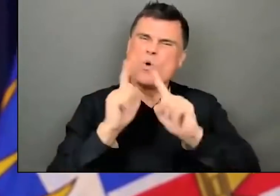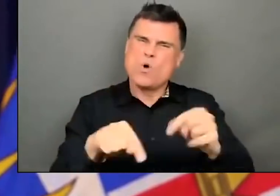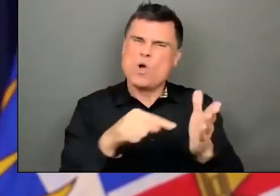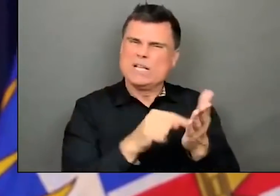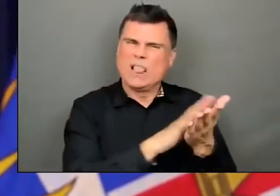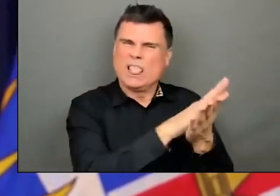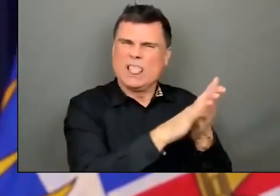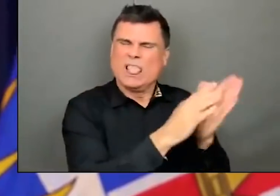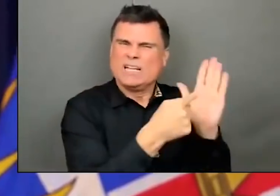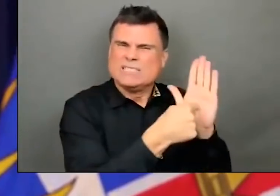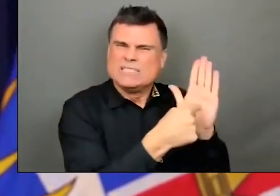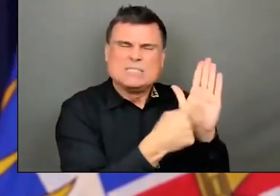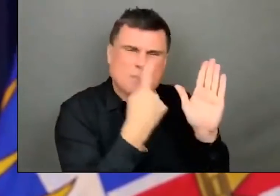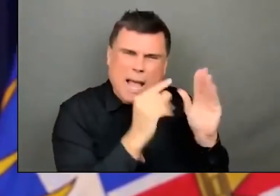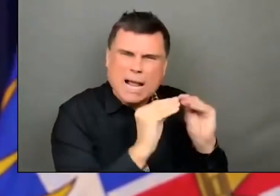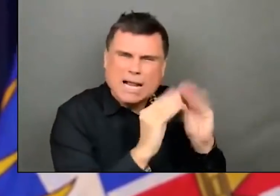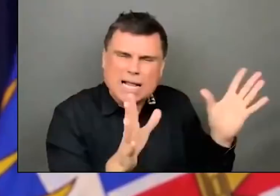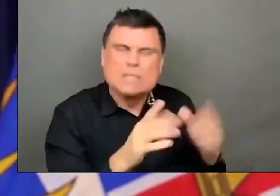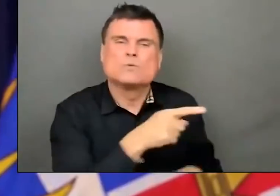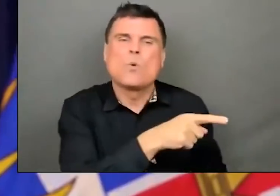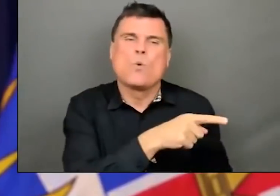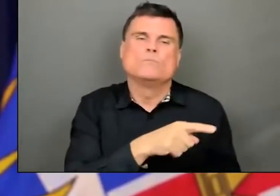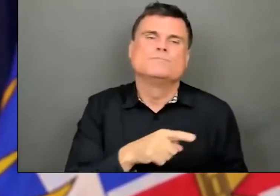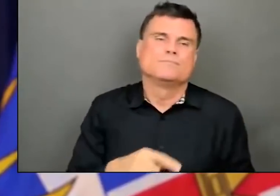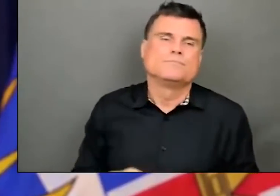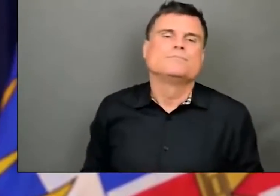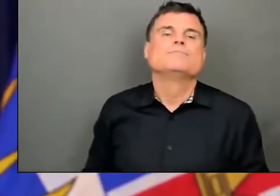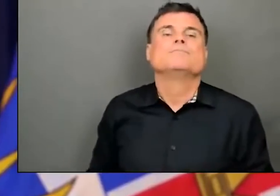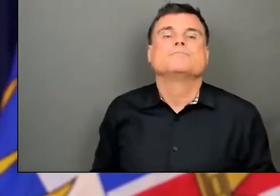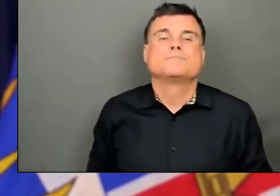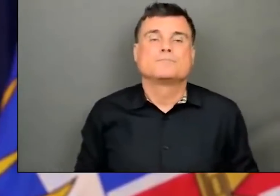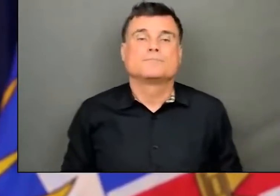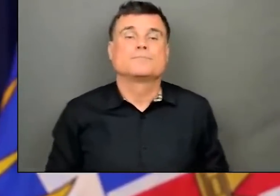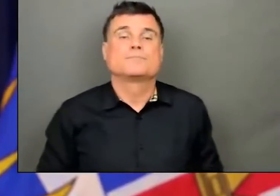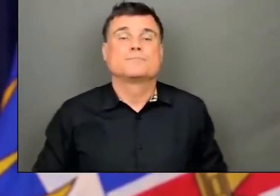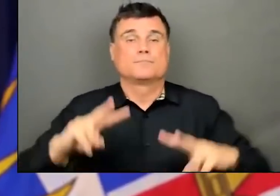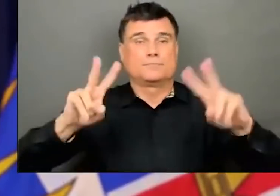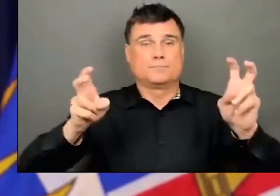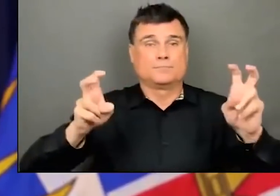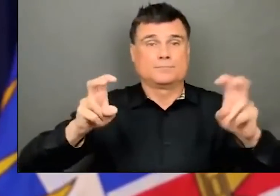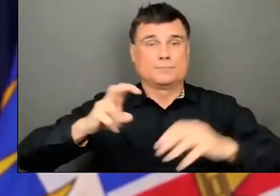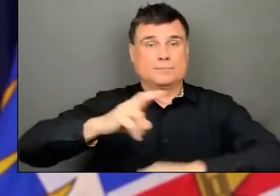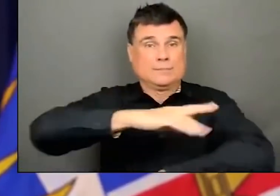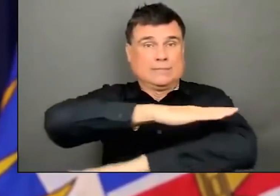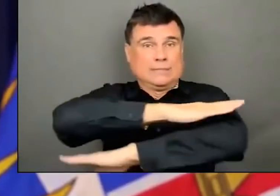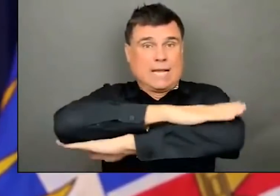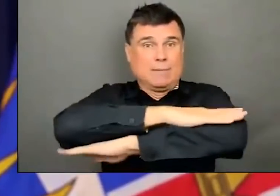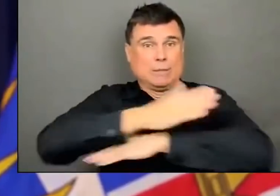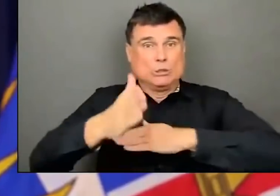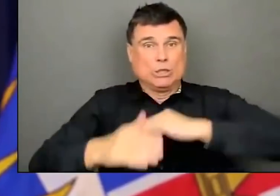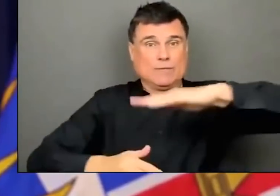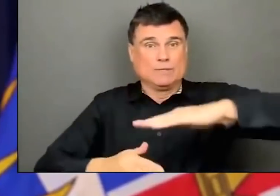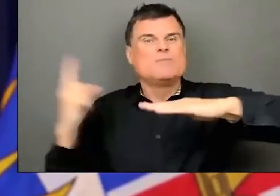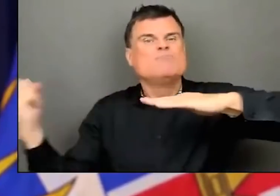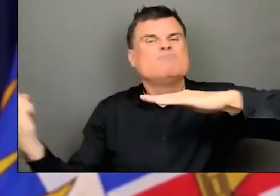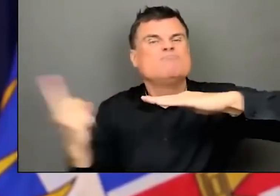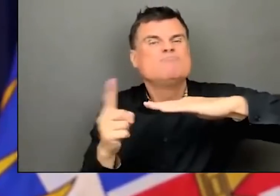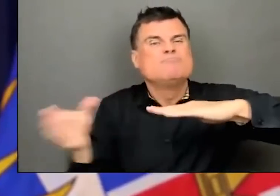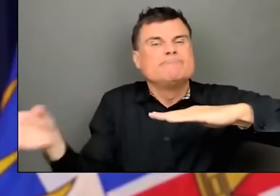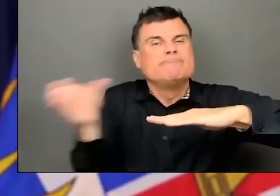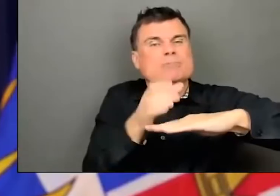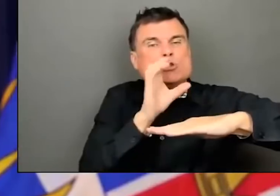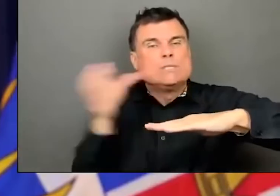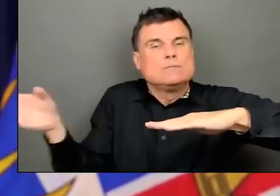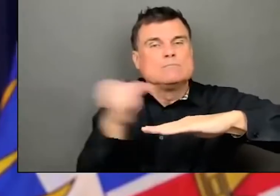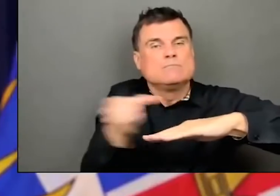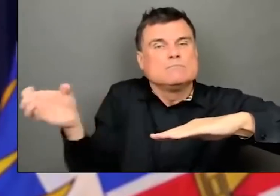premises that are what we're calling quick serve counter service, so the counter service only model. And although we are not requiring them